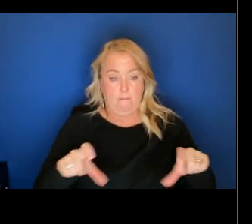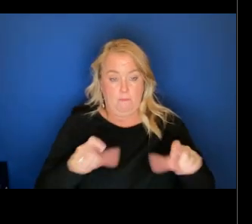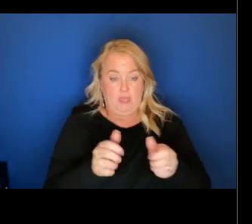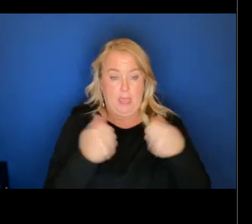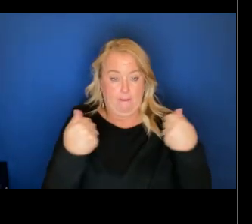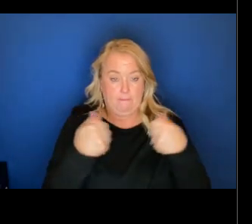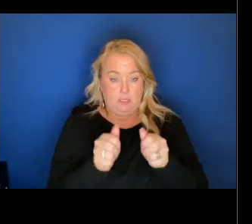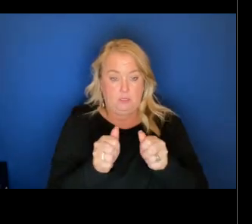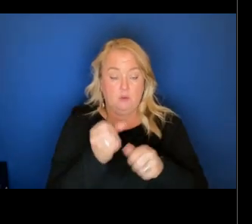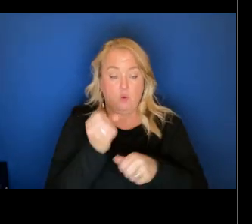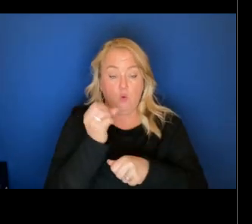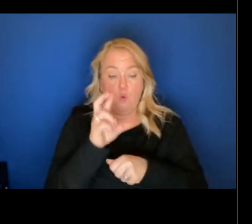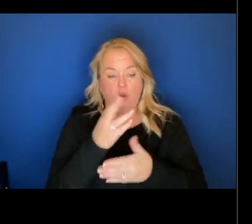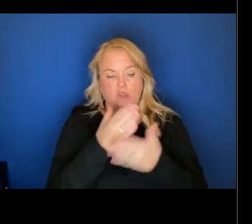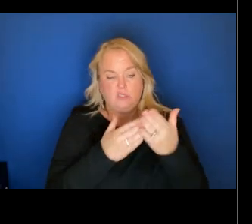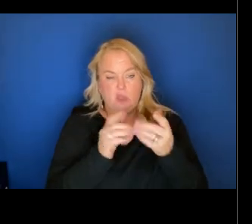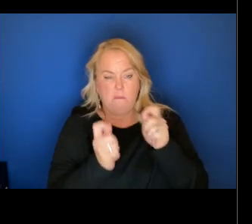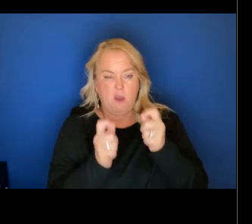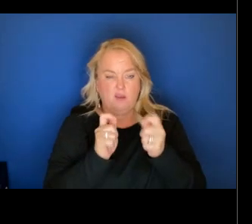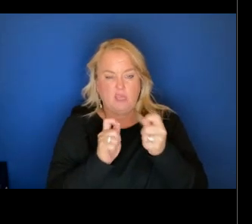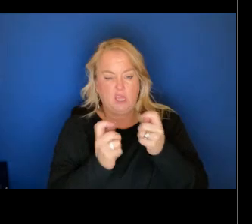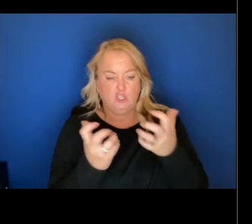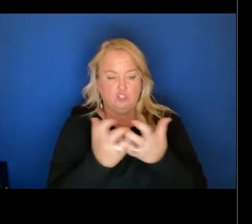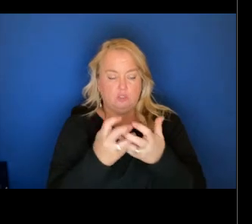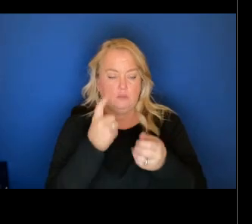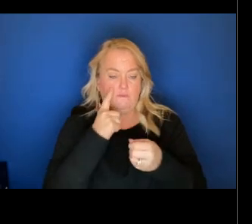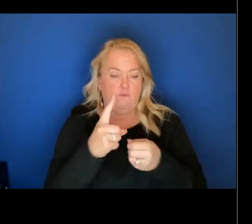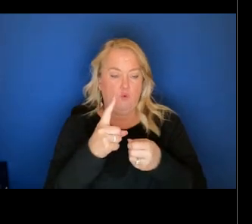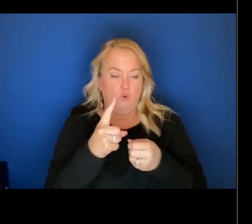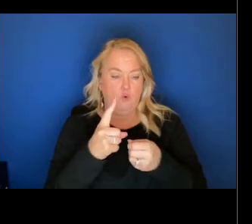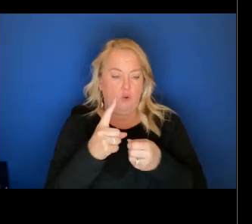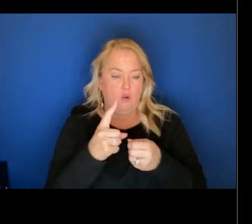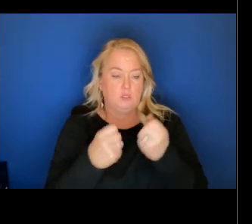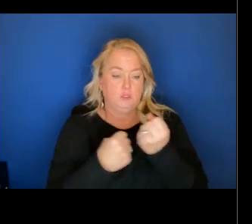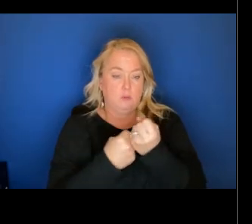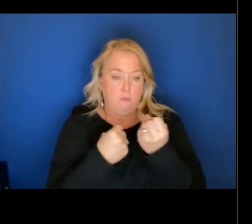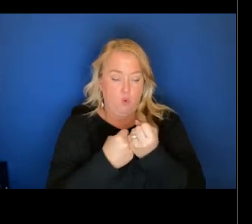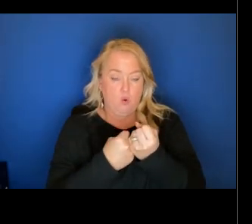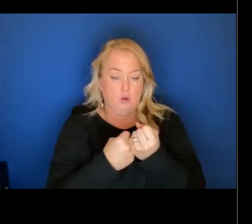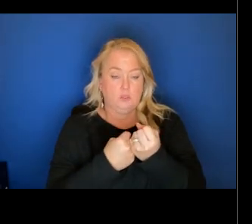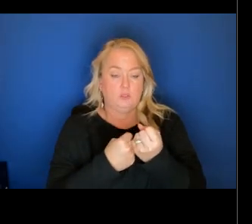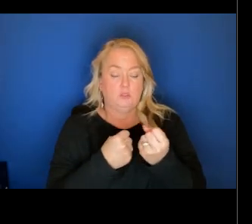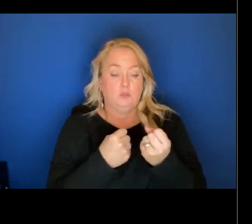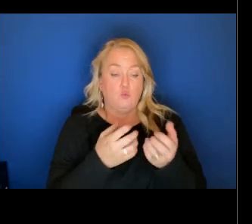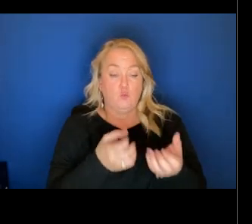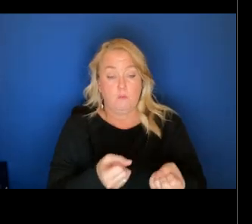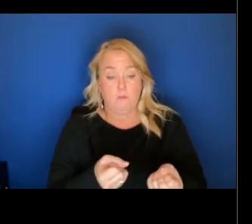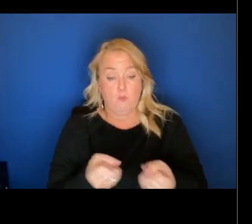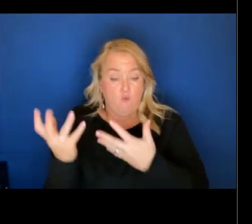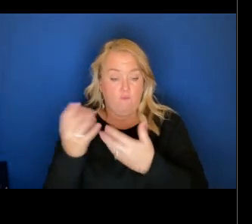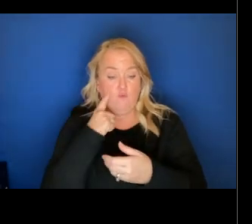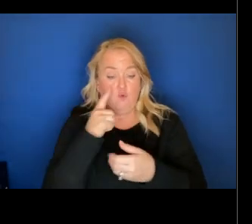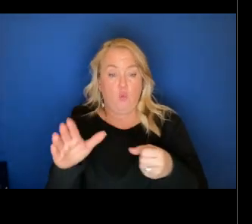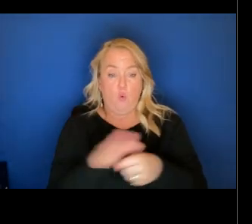or with some modifications of rear supports, removal of the entire cabinet.